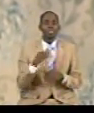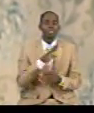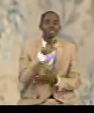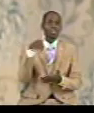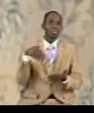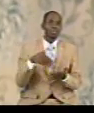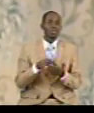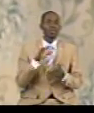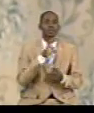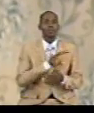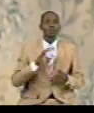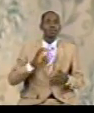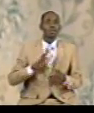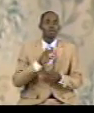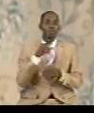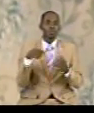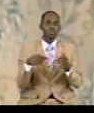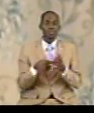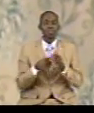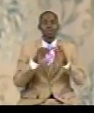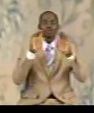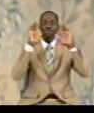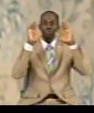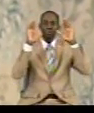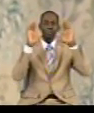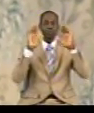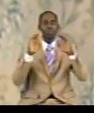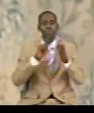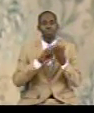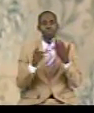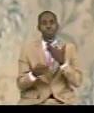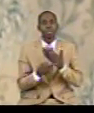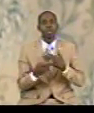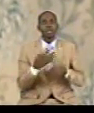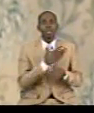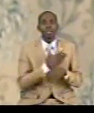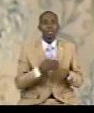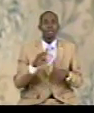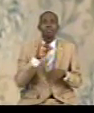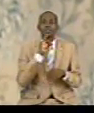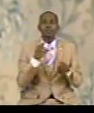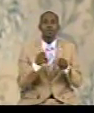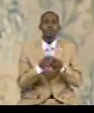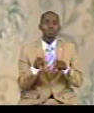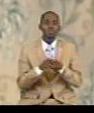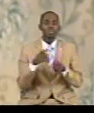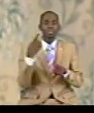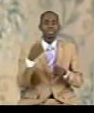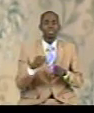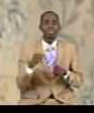this wonderful crusade. And he is also the chairman,